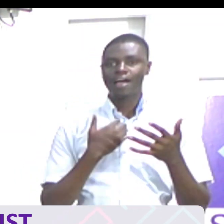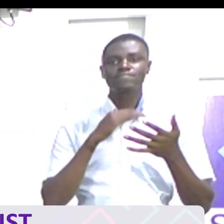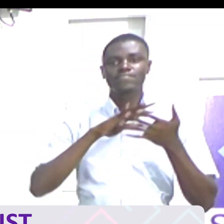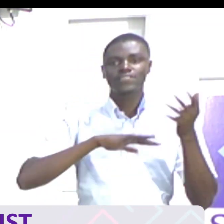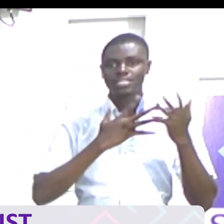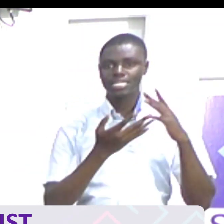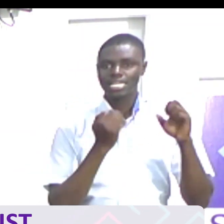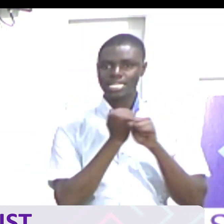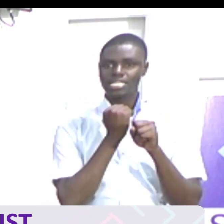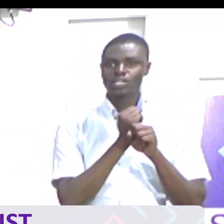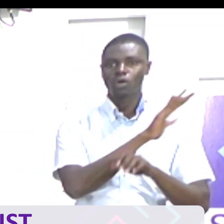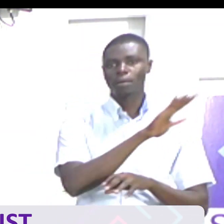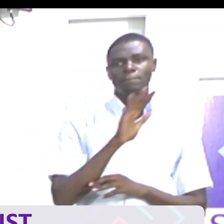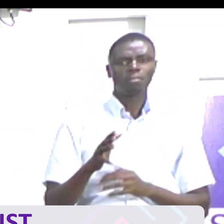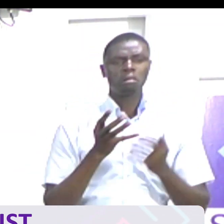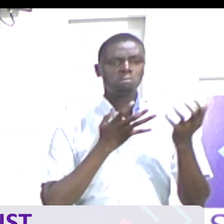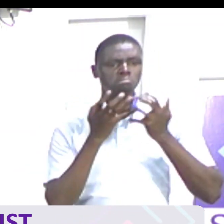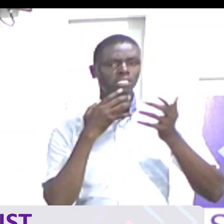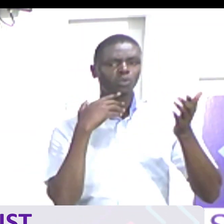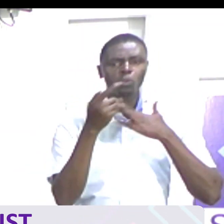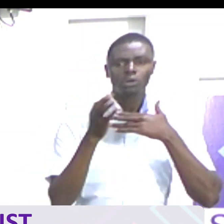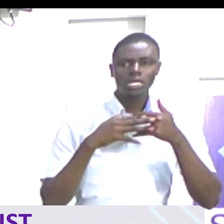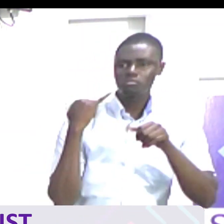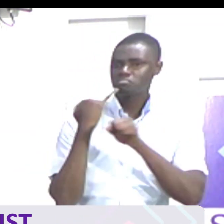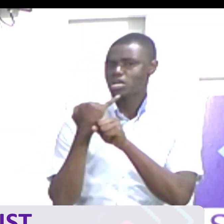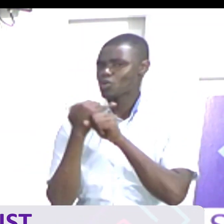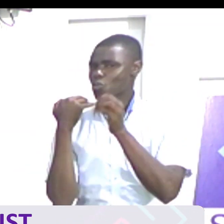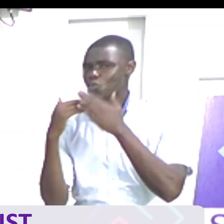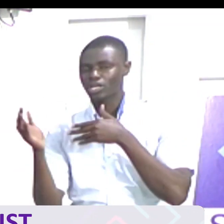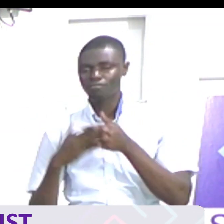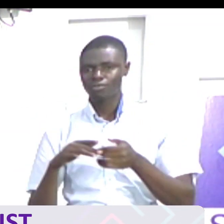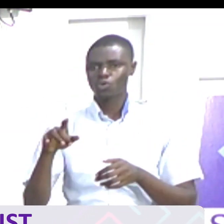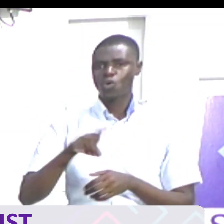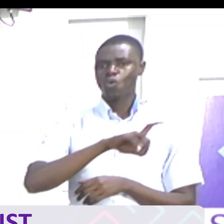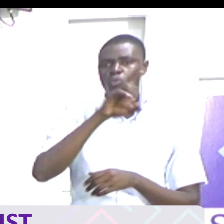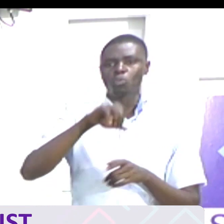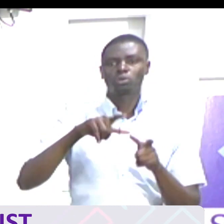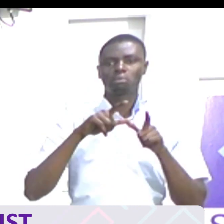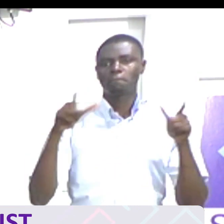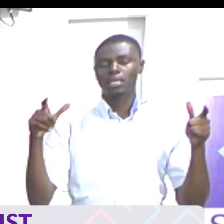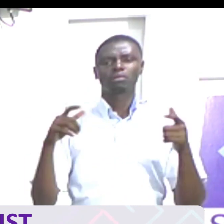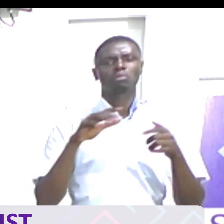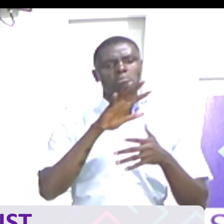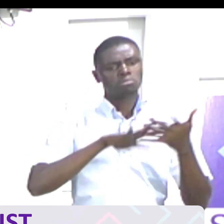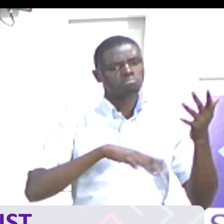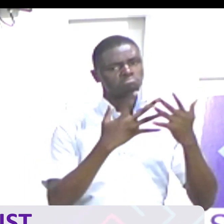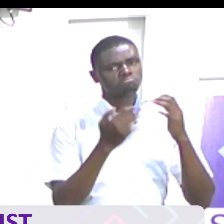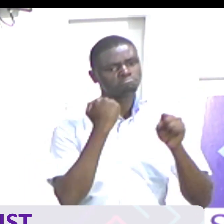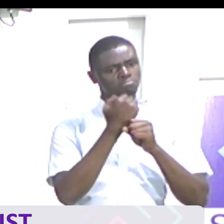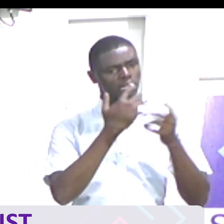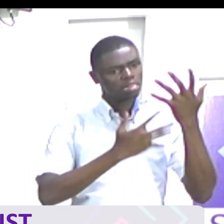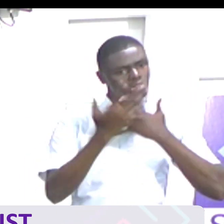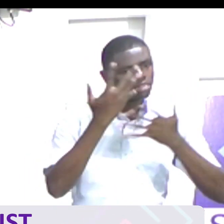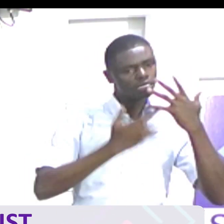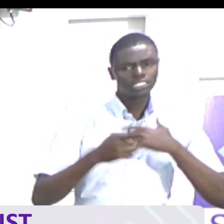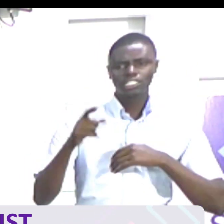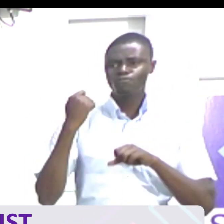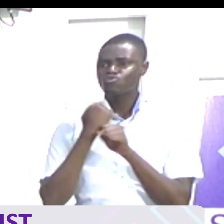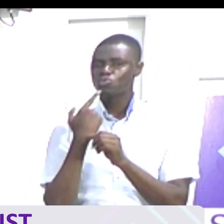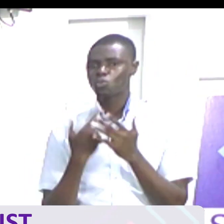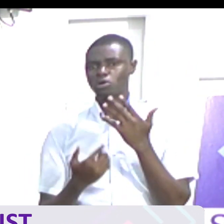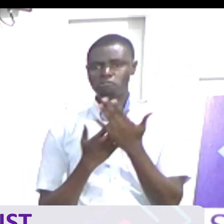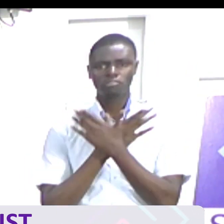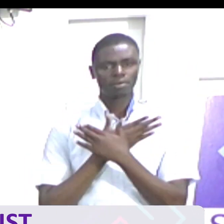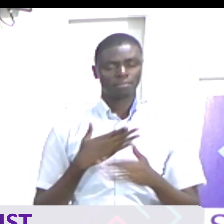Network yako sio? Iwe ni business gani, iwe ni shughuli gani, iwe ni job gani. Sasa swali nyingi tunakujanga pale mna network, mtu anakuuliza, what do you do?